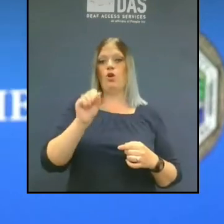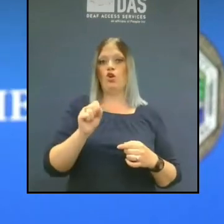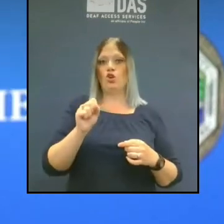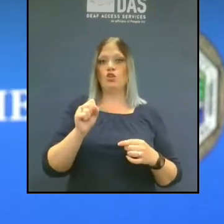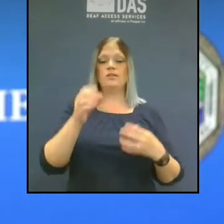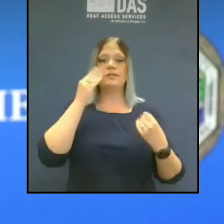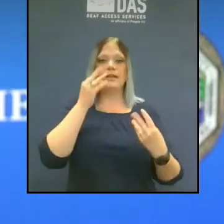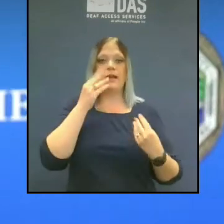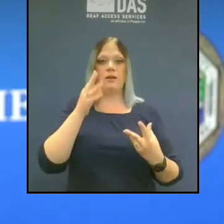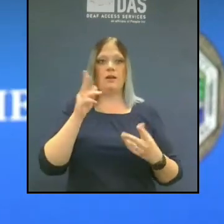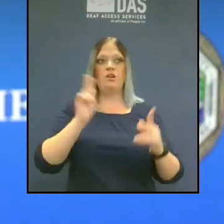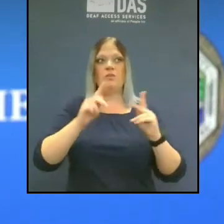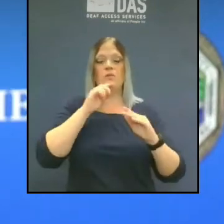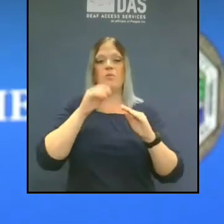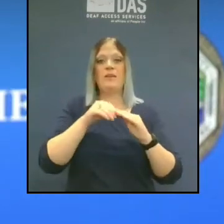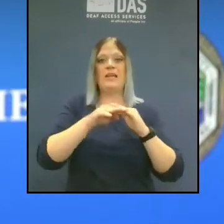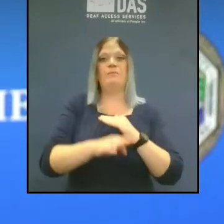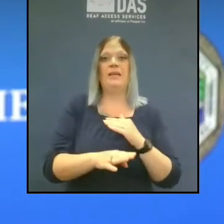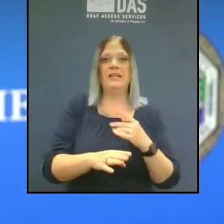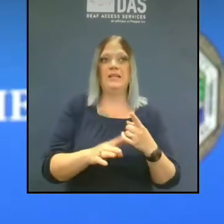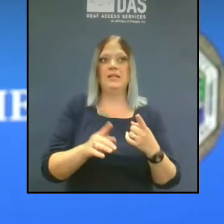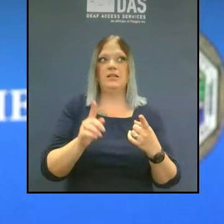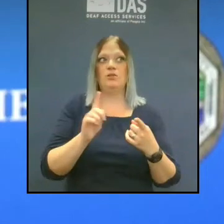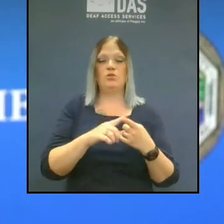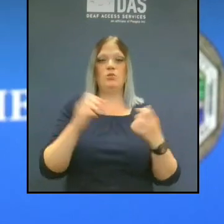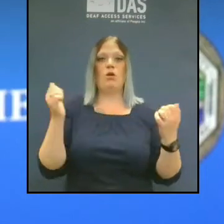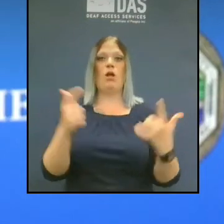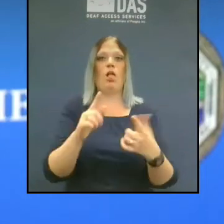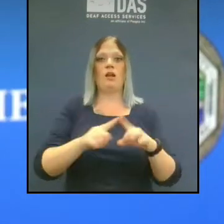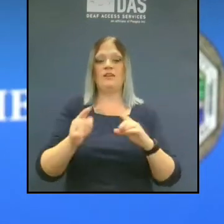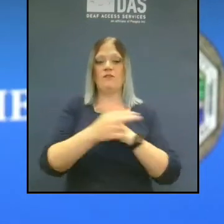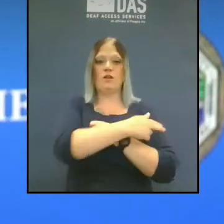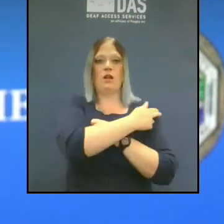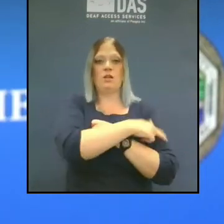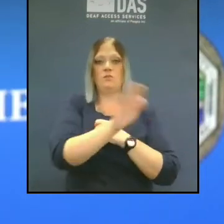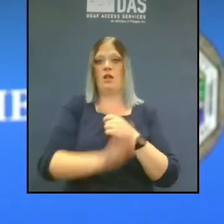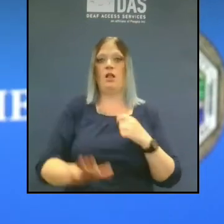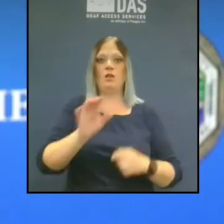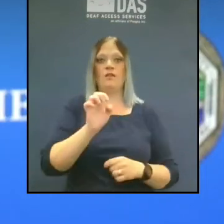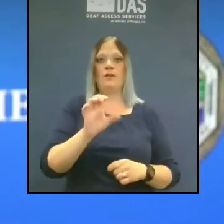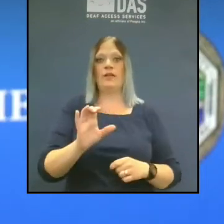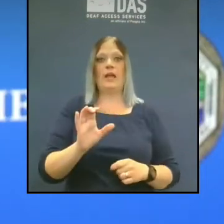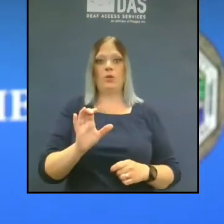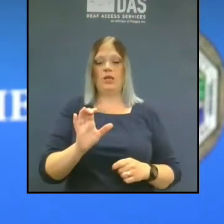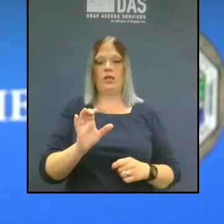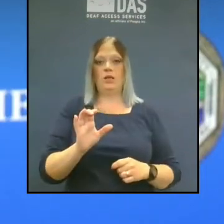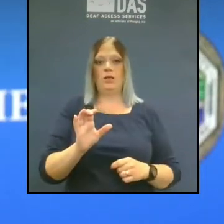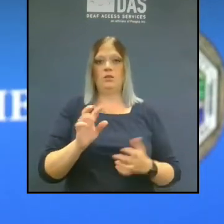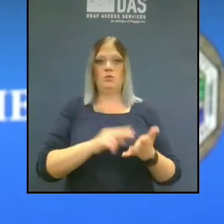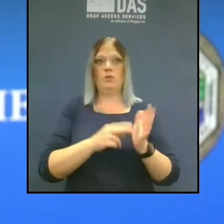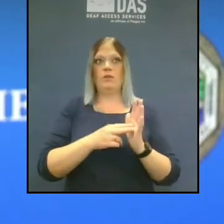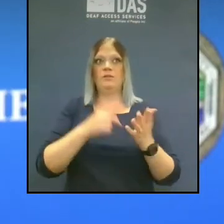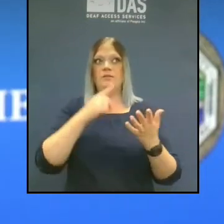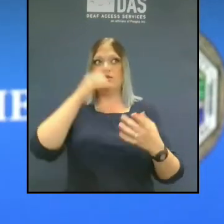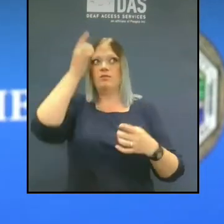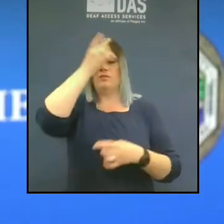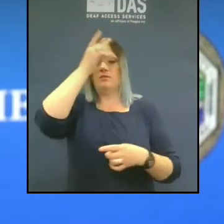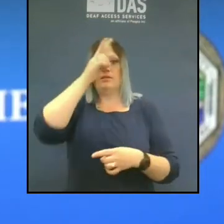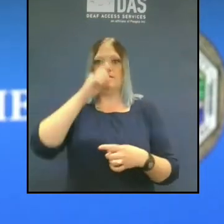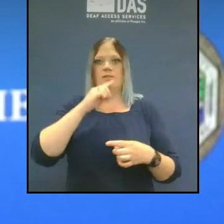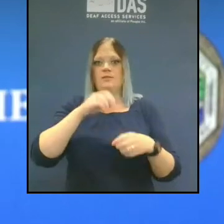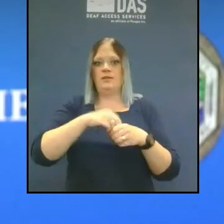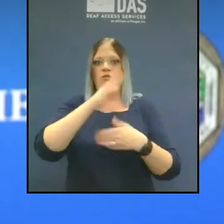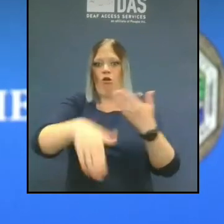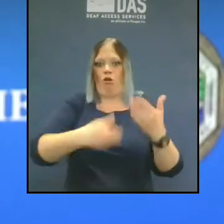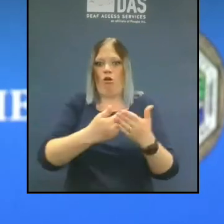are being admitted to all different hospitals throughout Erie County. So that means that there's disease in all parts of